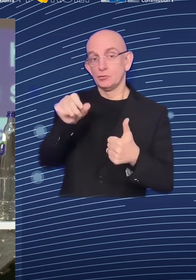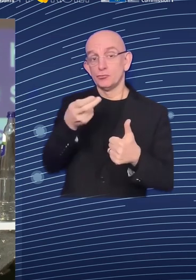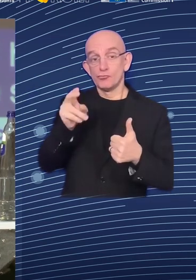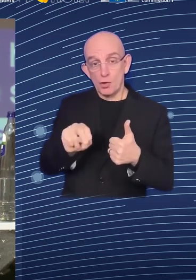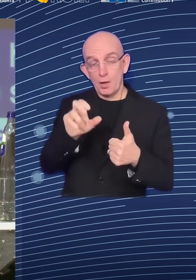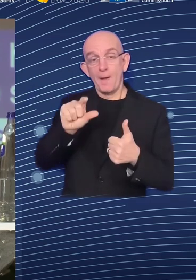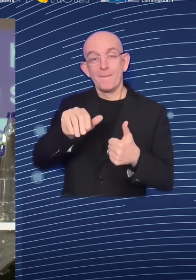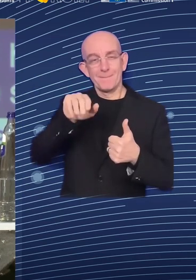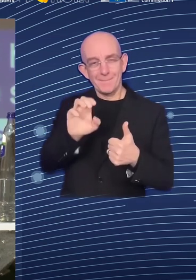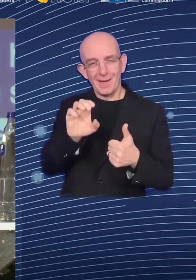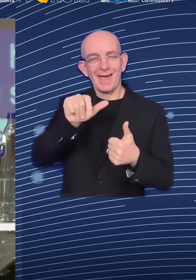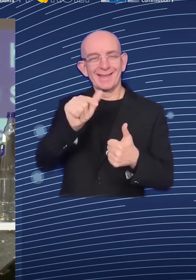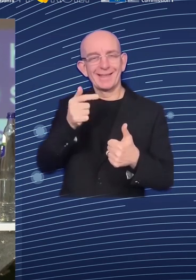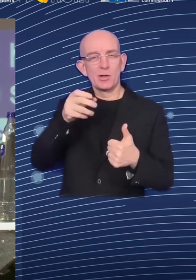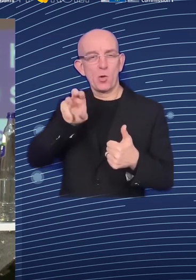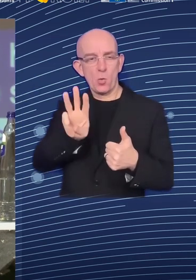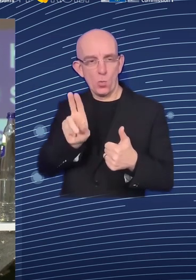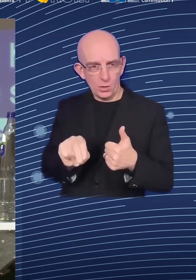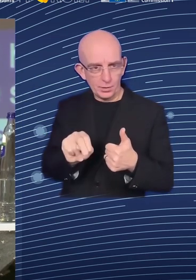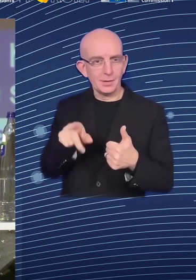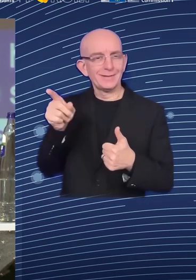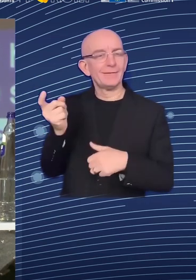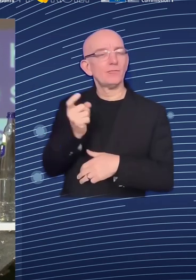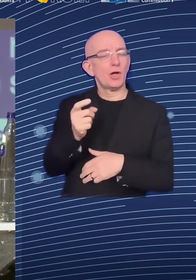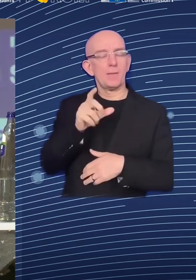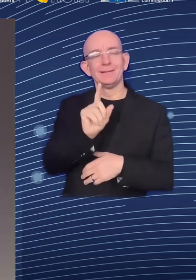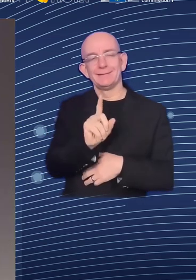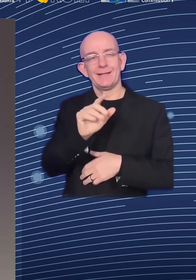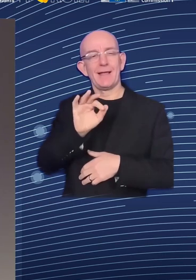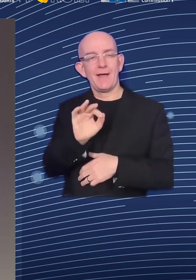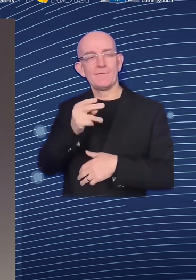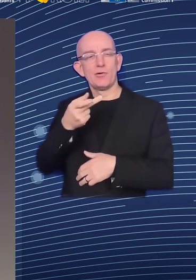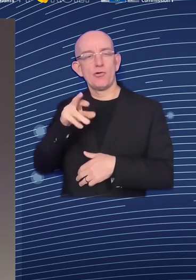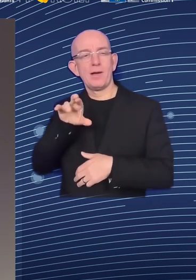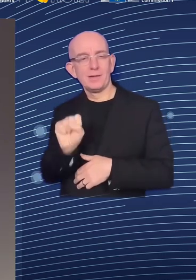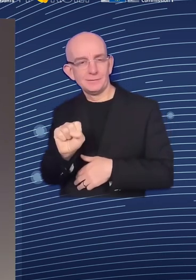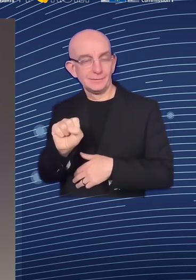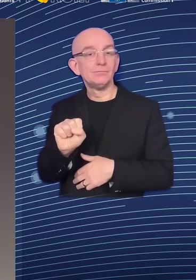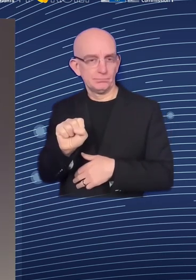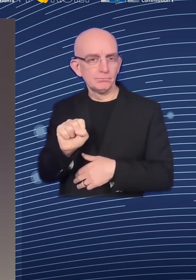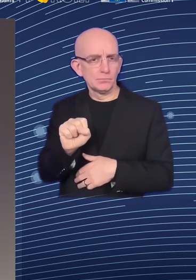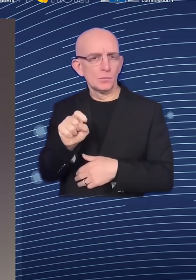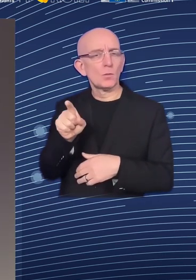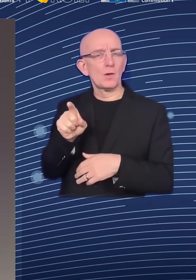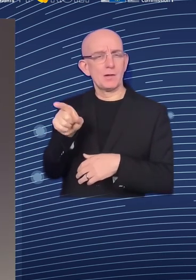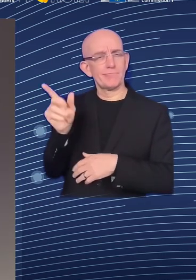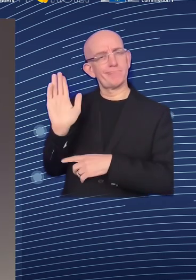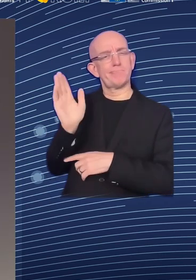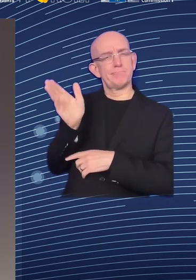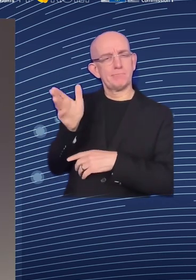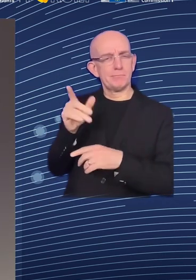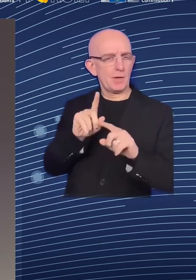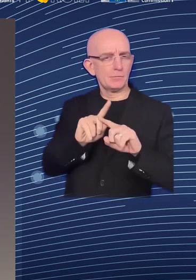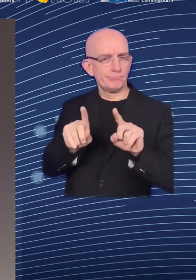Science. We'll hear about how Ireland is one of the leading lights. I'm not biased at all. Then we have Benjamin Marteau, who